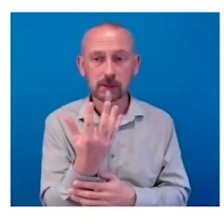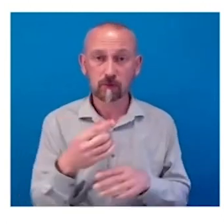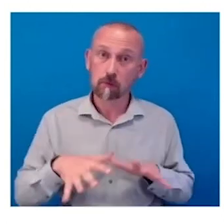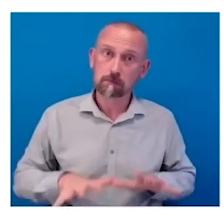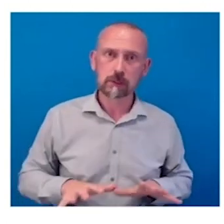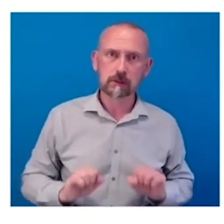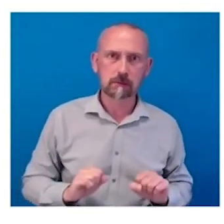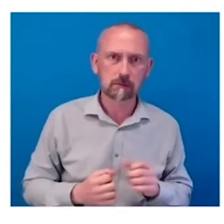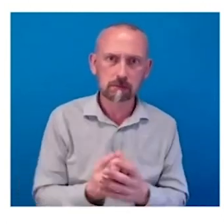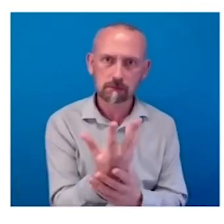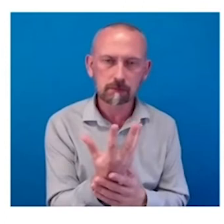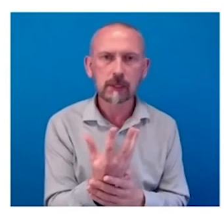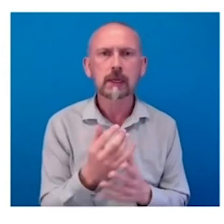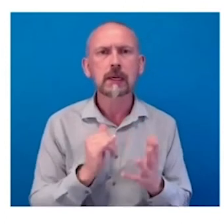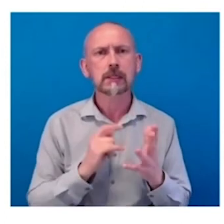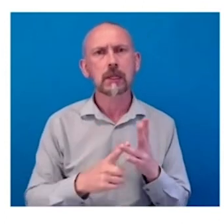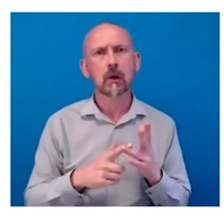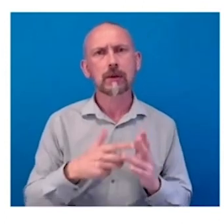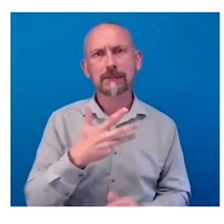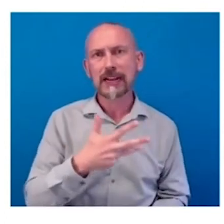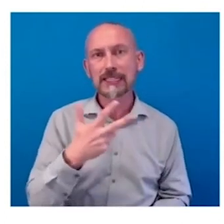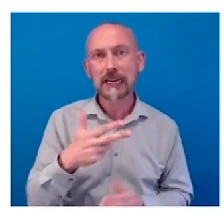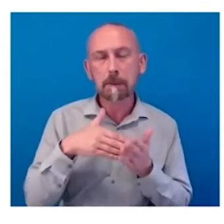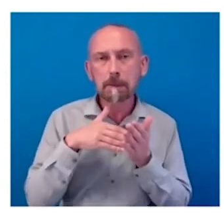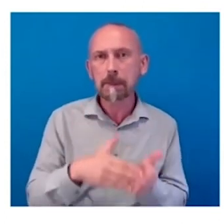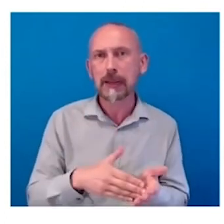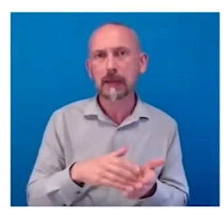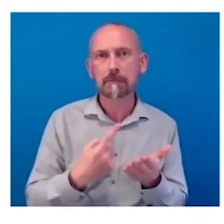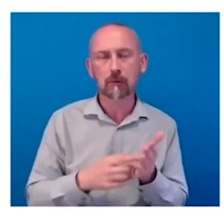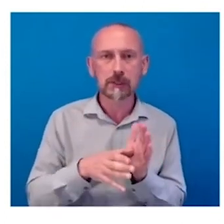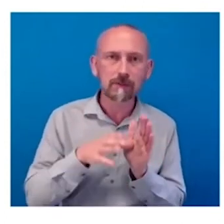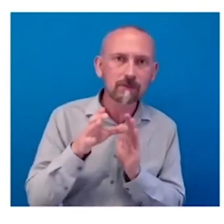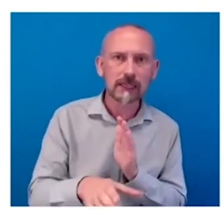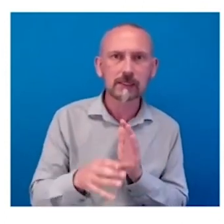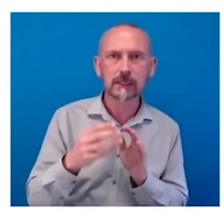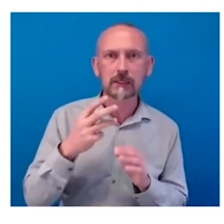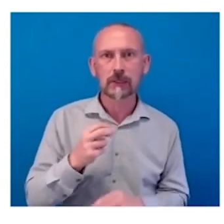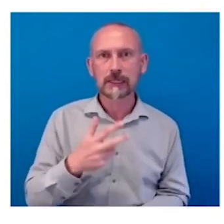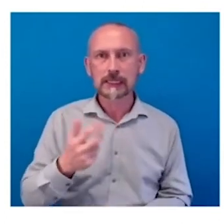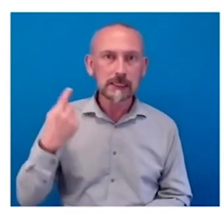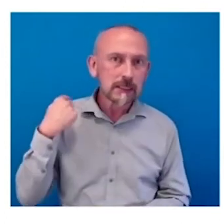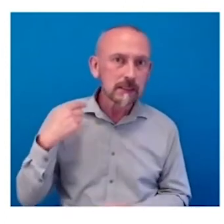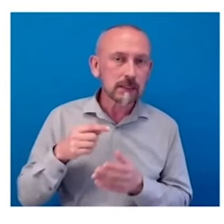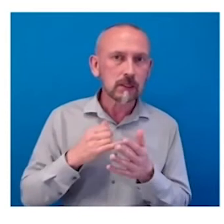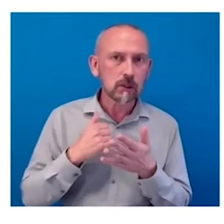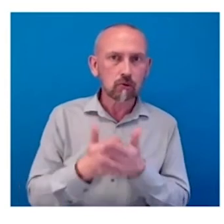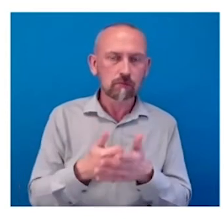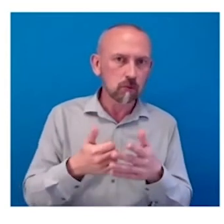they invested $98 million in the Aging Grand Challenge to support inclusive innovations to help meet the needs of the aging